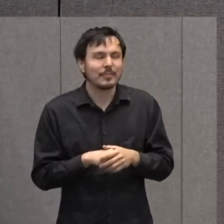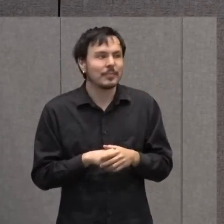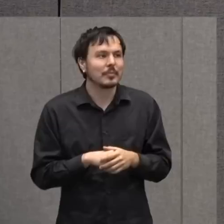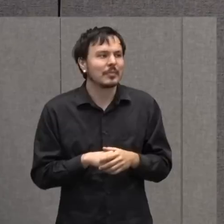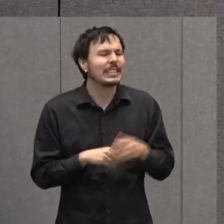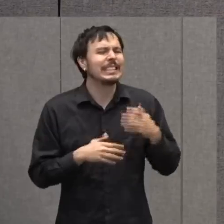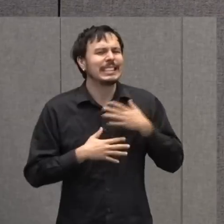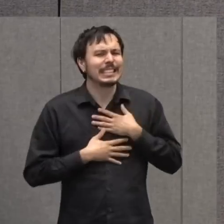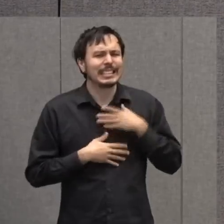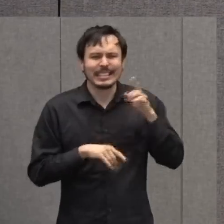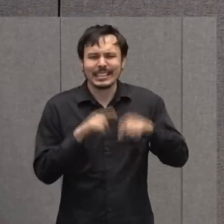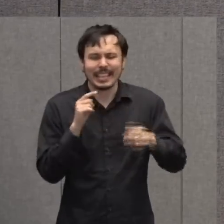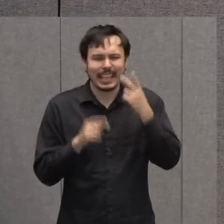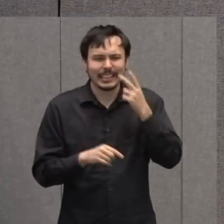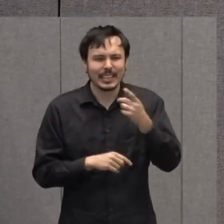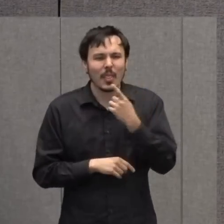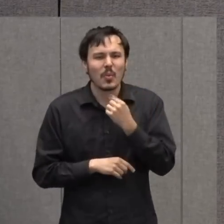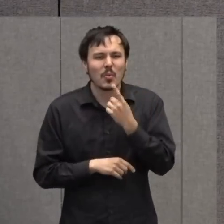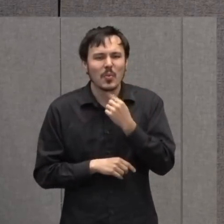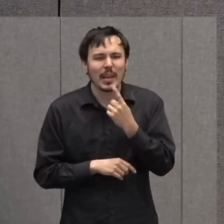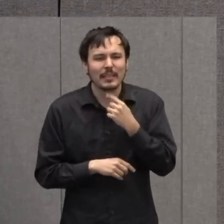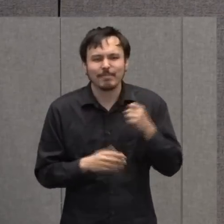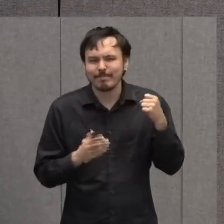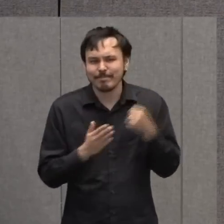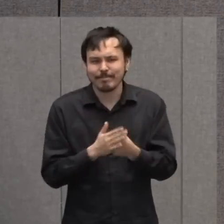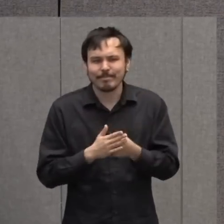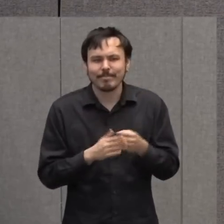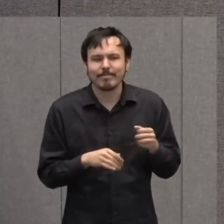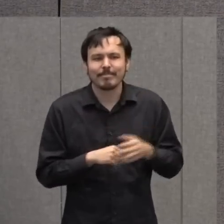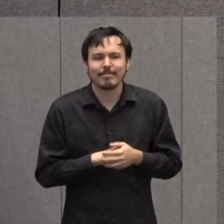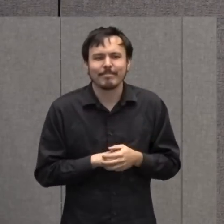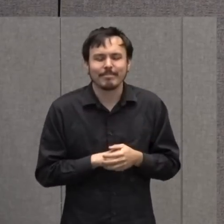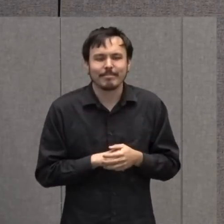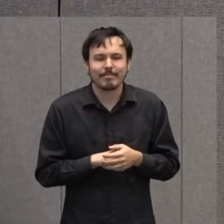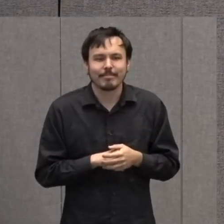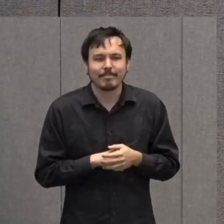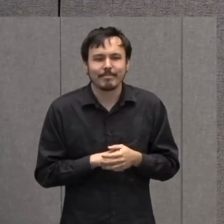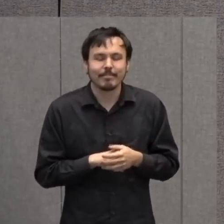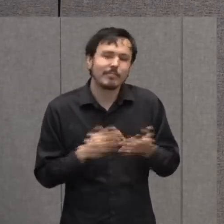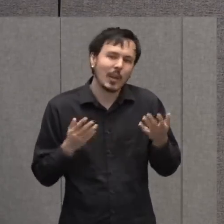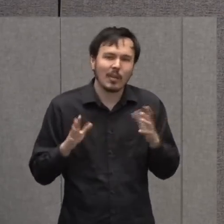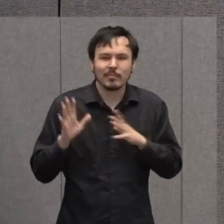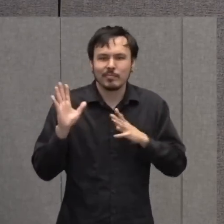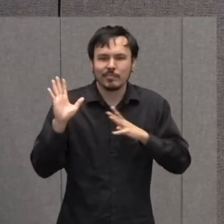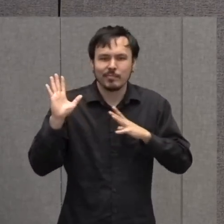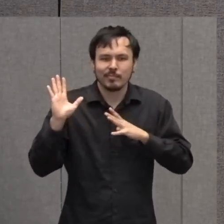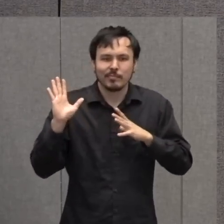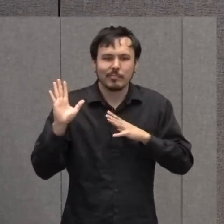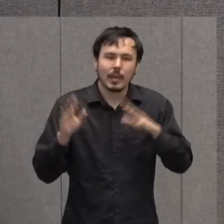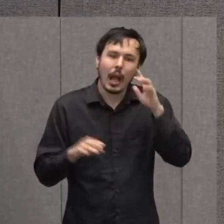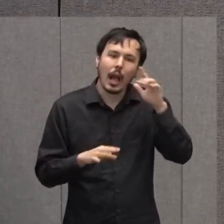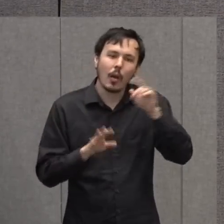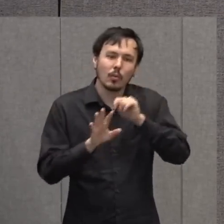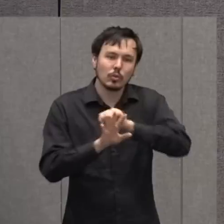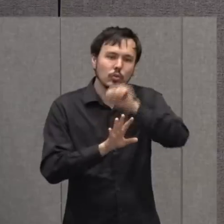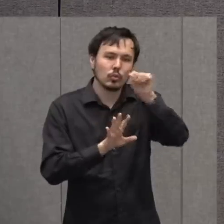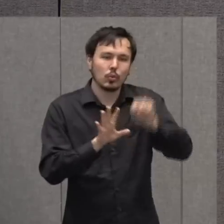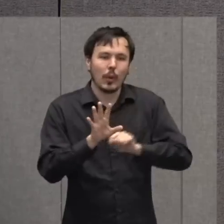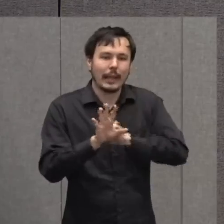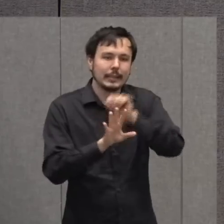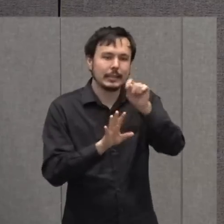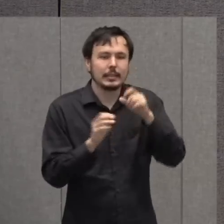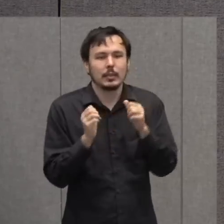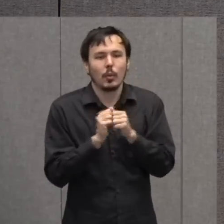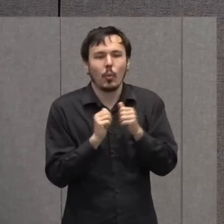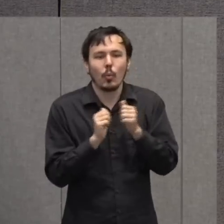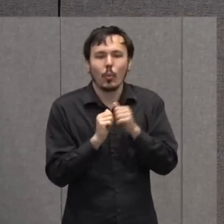okay. Can't see the red. Sorry, guys. I don't know. I know, and you can't, so, but I'm just going to go trace it with the black. There we go. Oh, there we go.